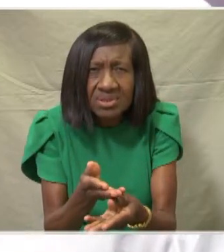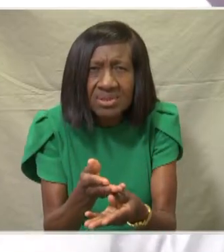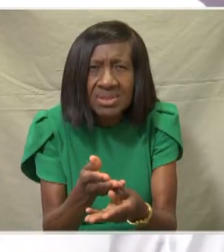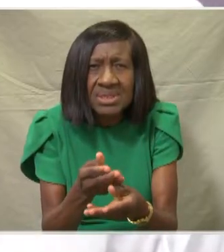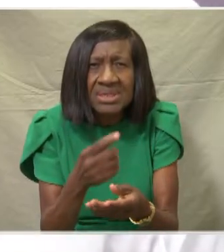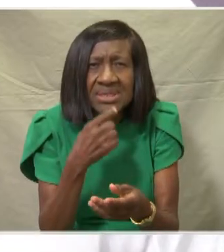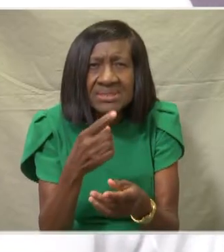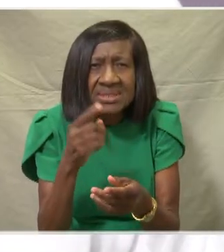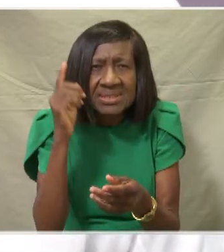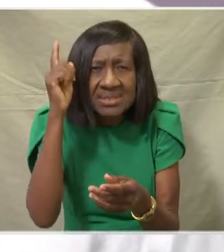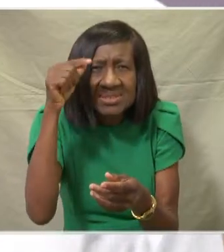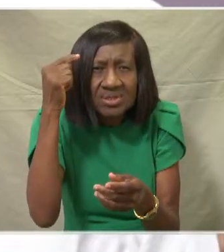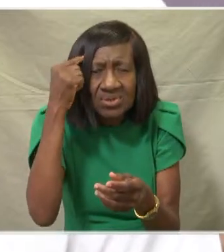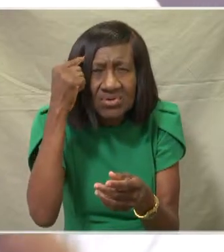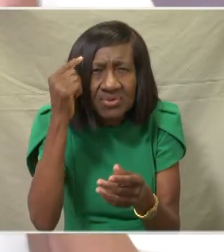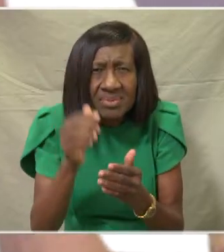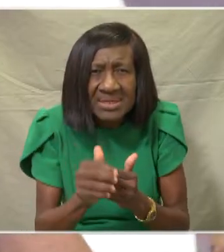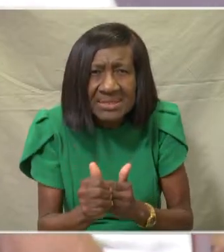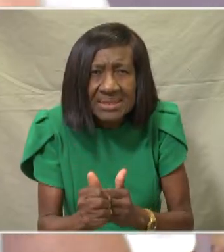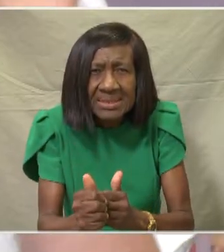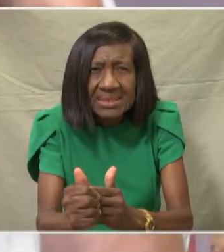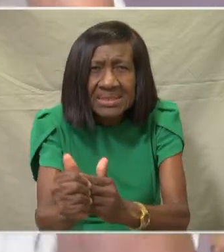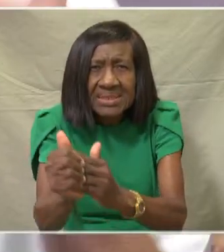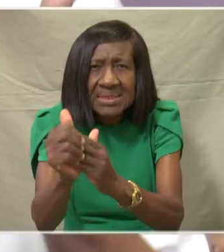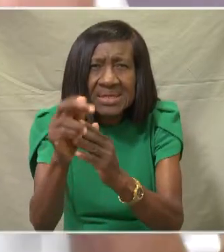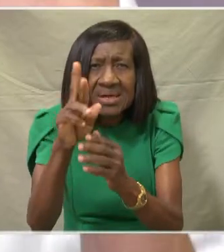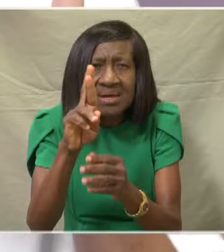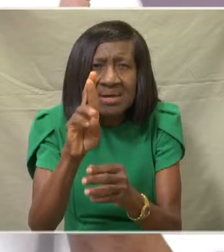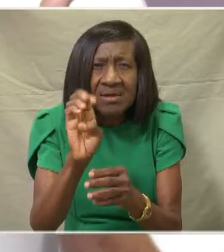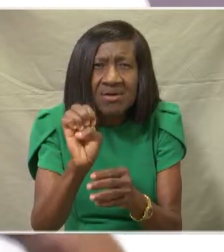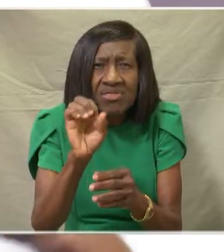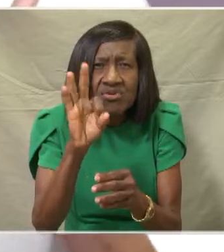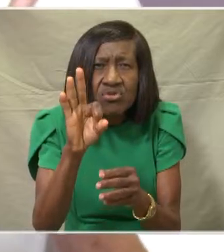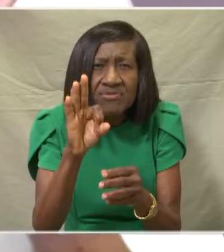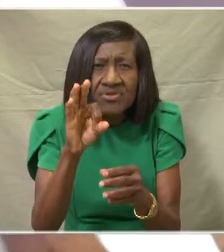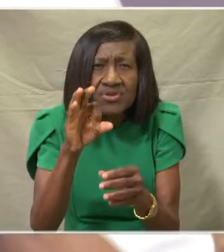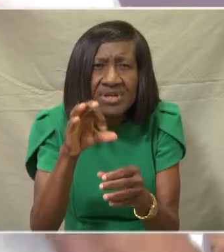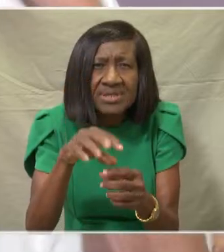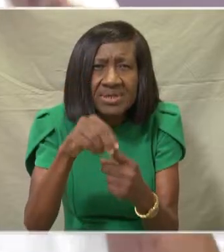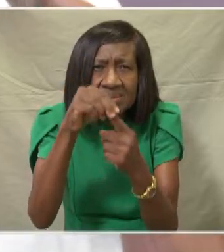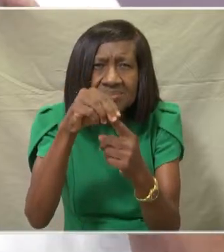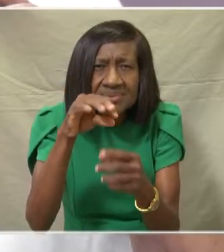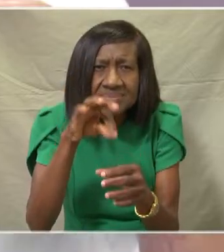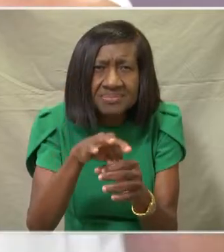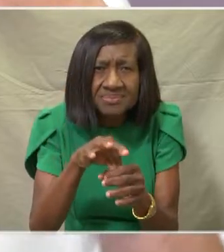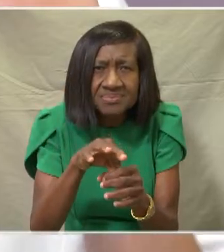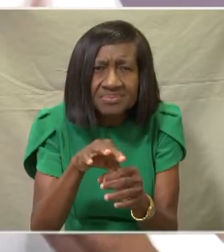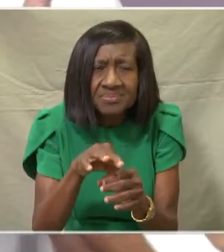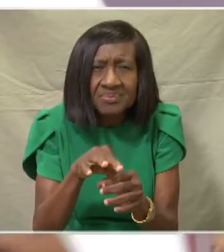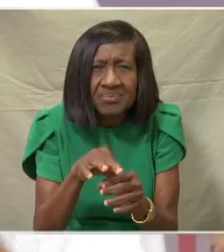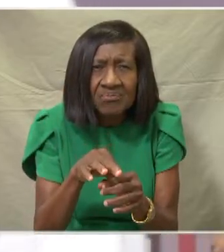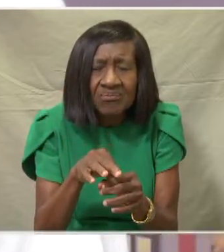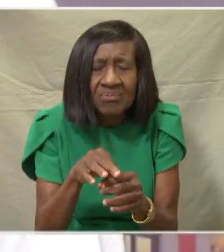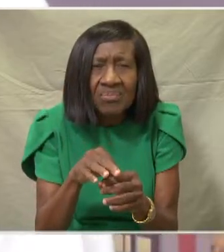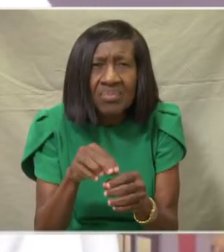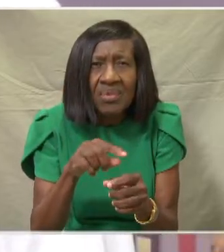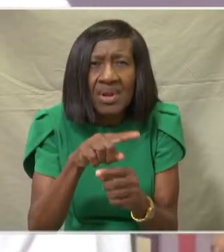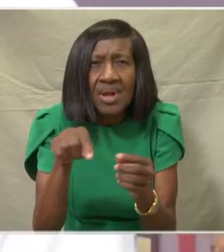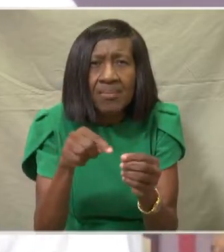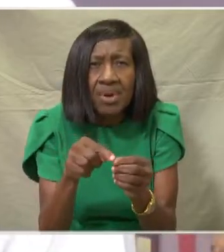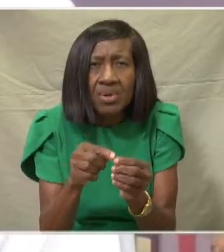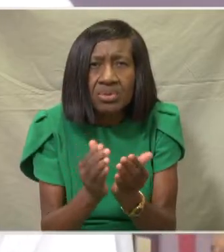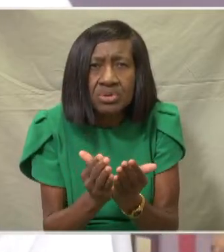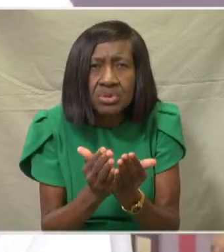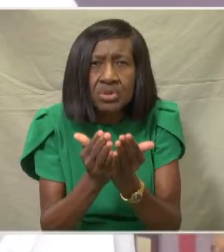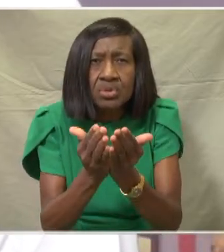government-led referendum where the government has taken a position, particularly on one of the questions, which is about the cruise port, probably the most dramatic of the